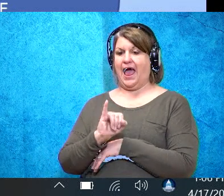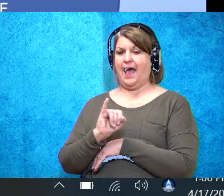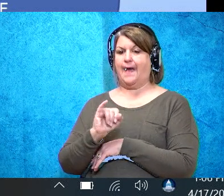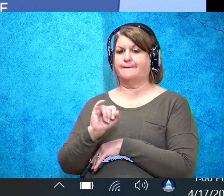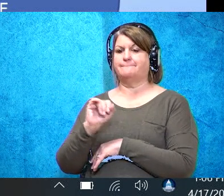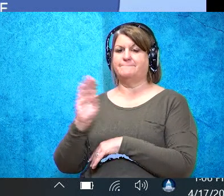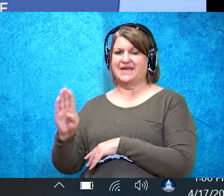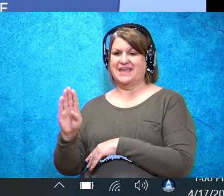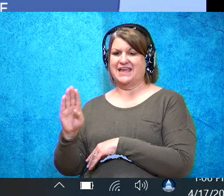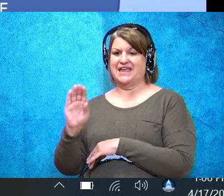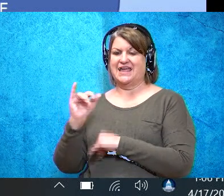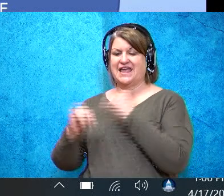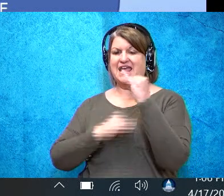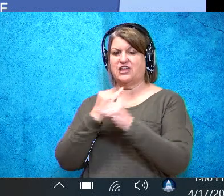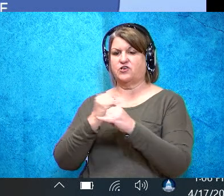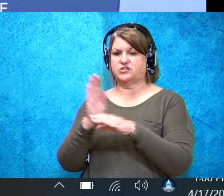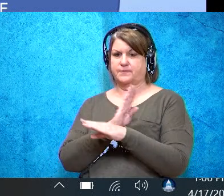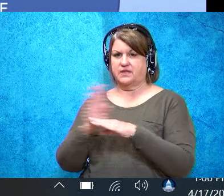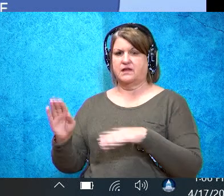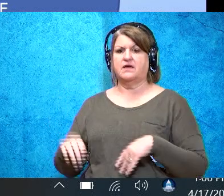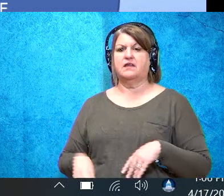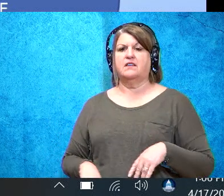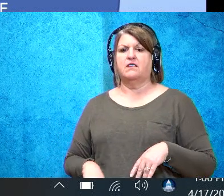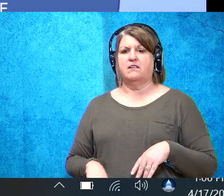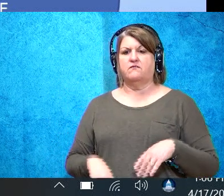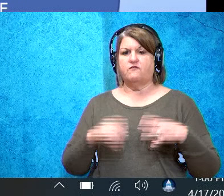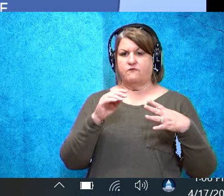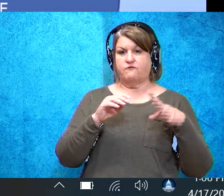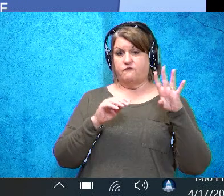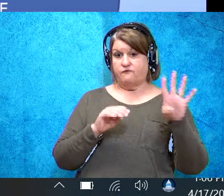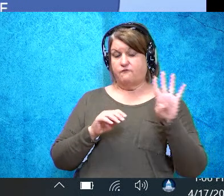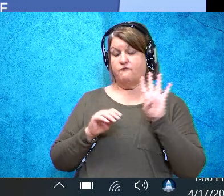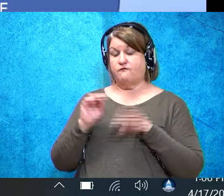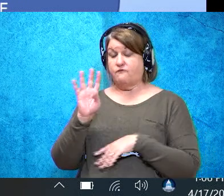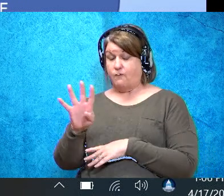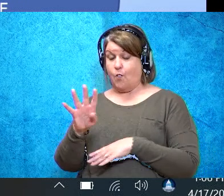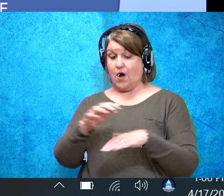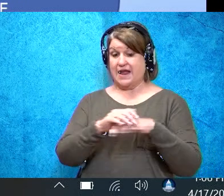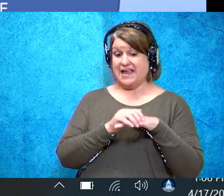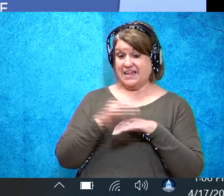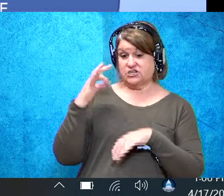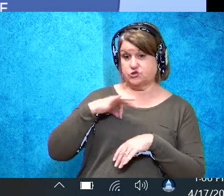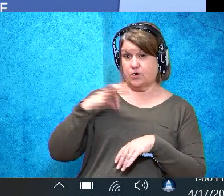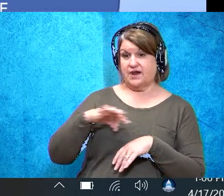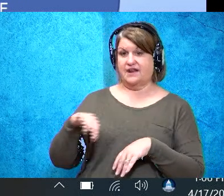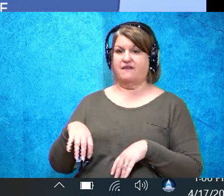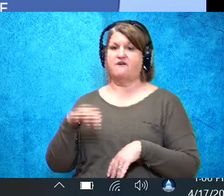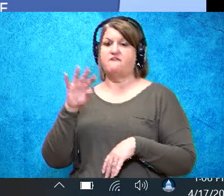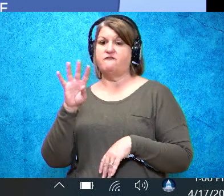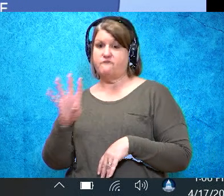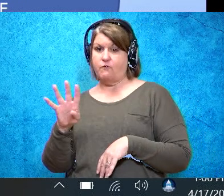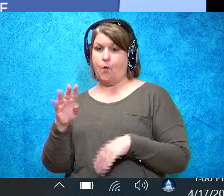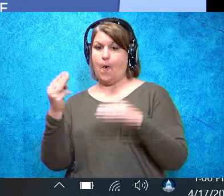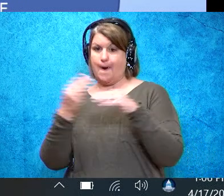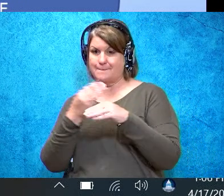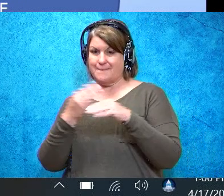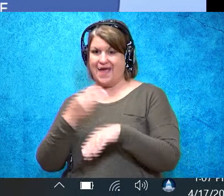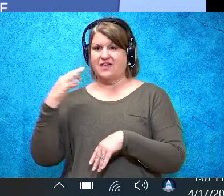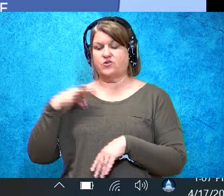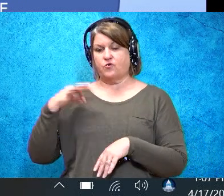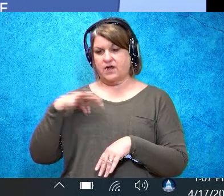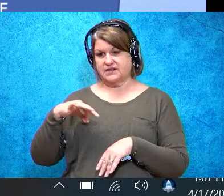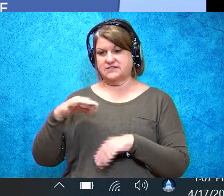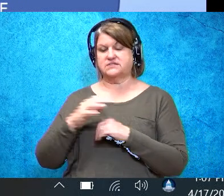credits, 4 math credits, which would be, you can start with algebra and geometry or the